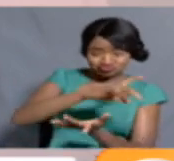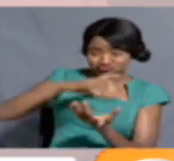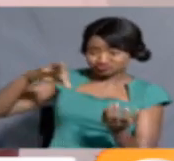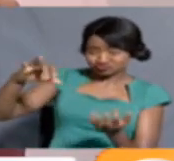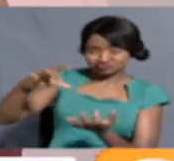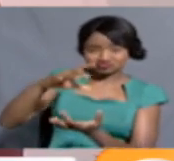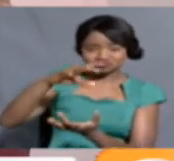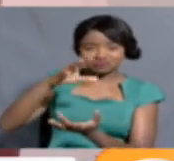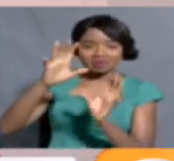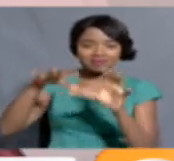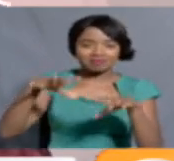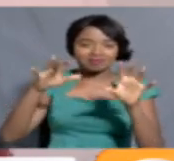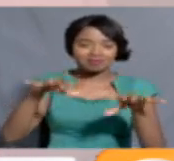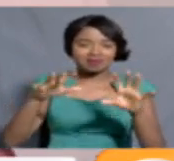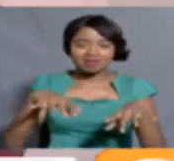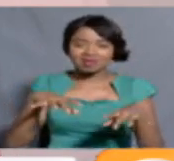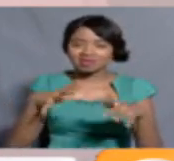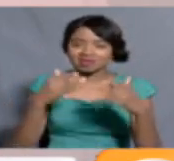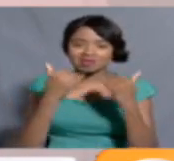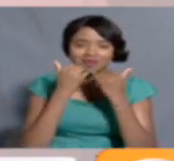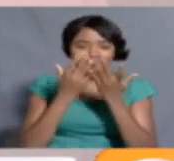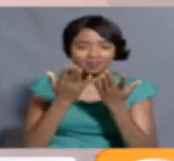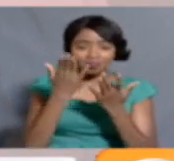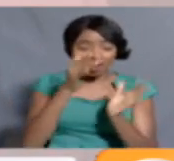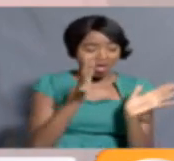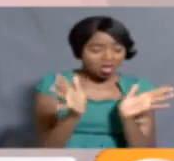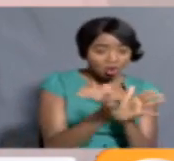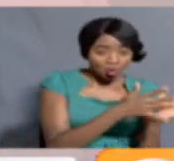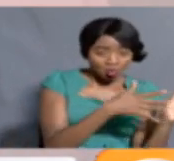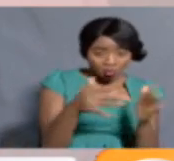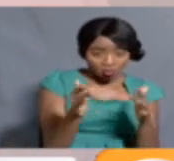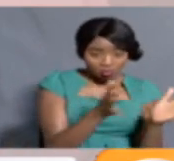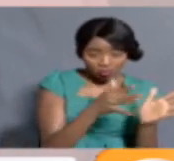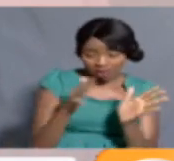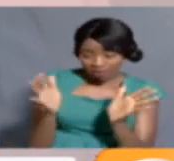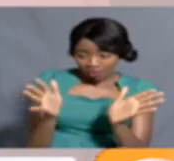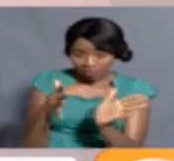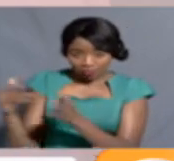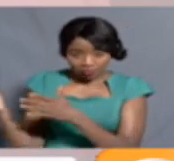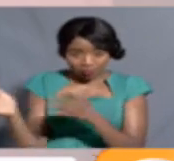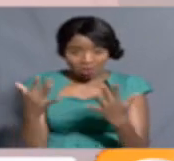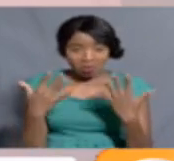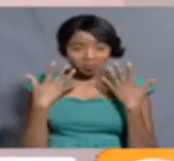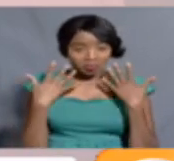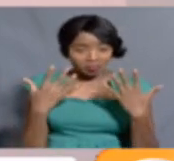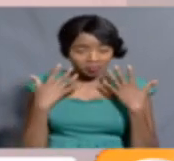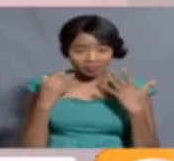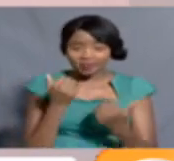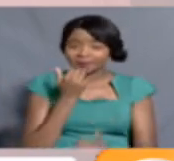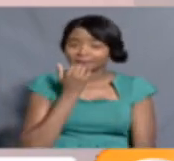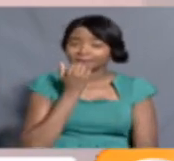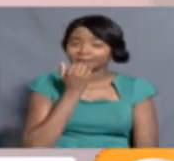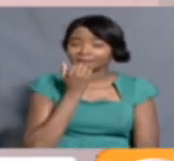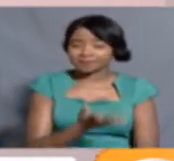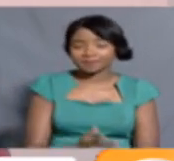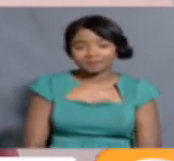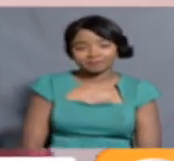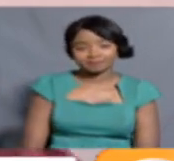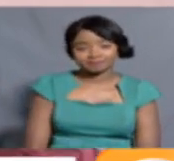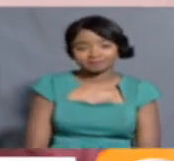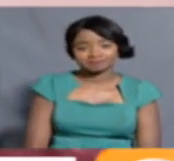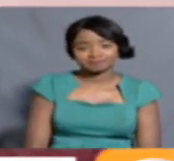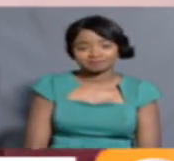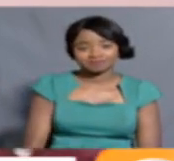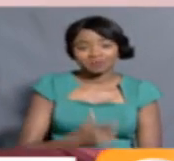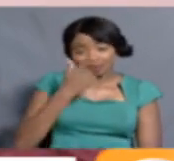time our winds converge, so to speak, the sun will have moved further north, because the rainfall